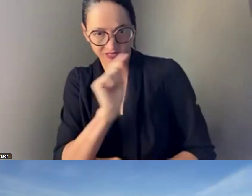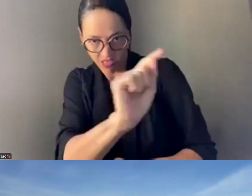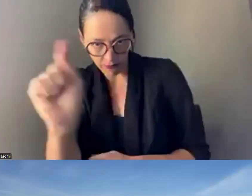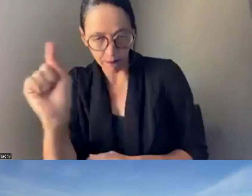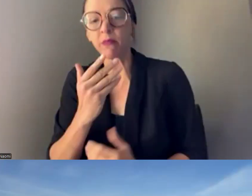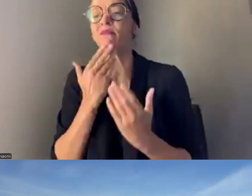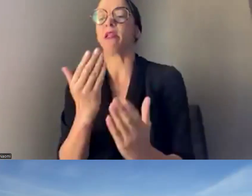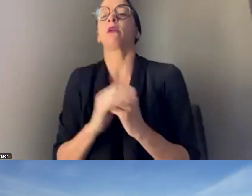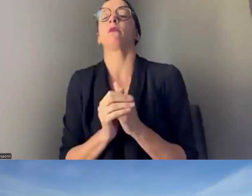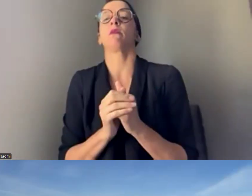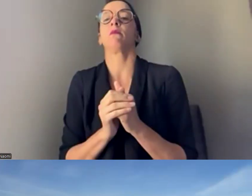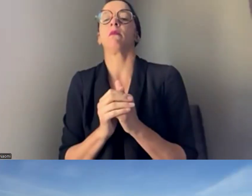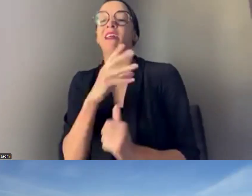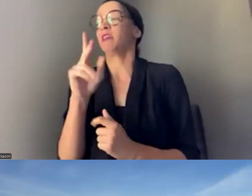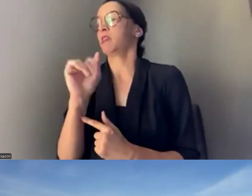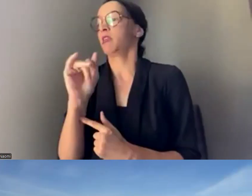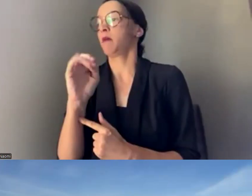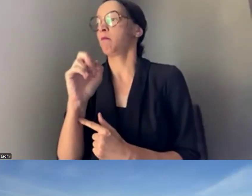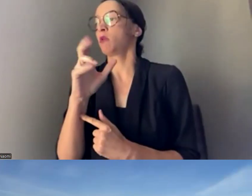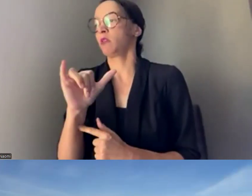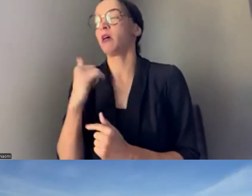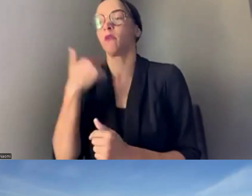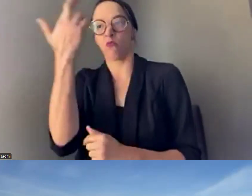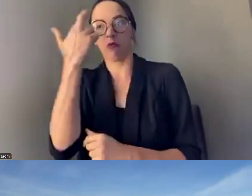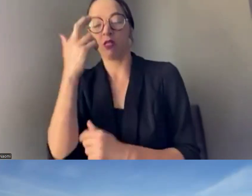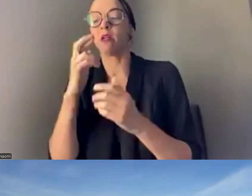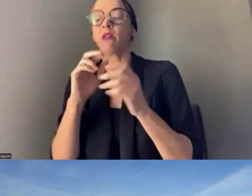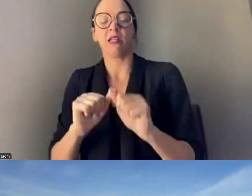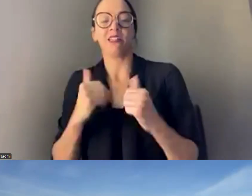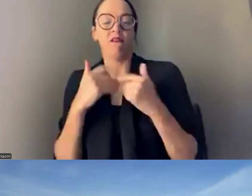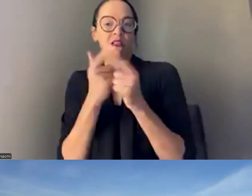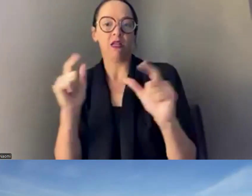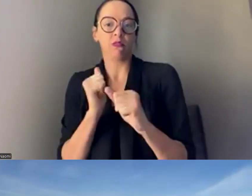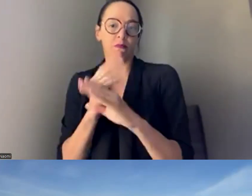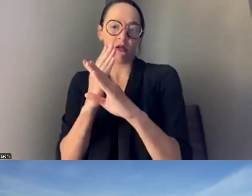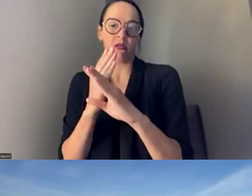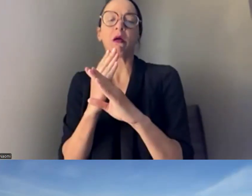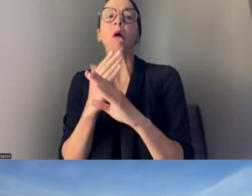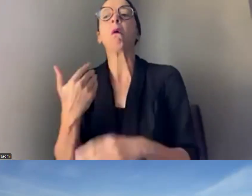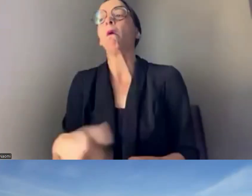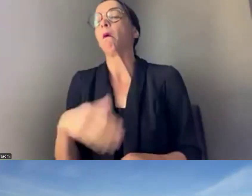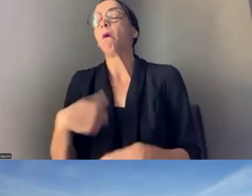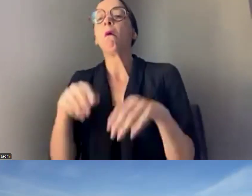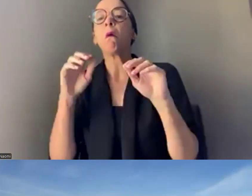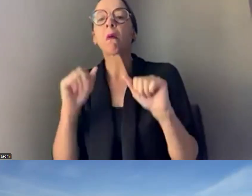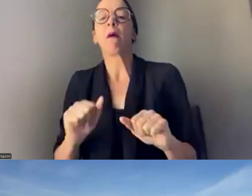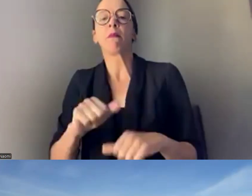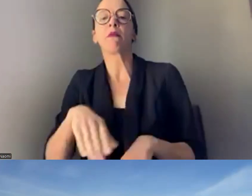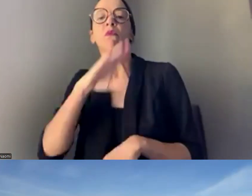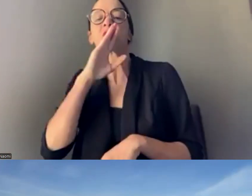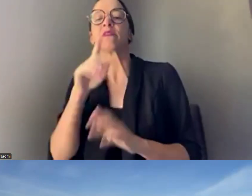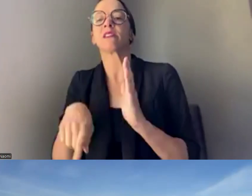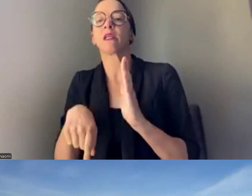a committee members when you're frustrated coming off at a certain tone and you're really not. It's just sometimes it's our